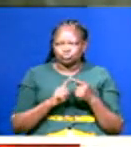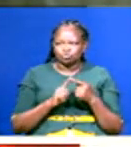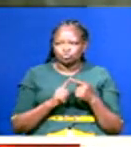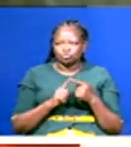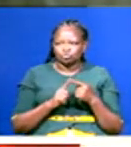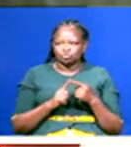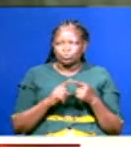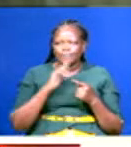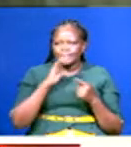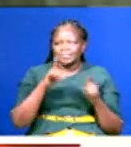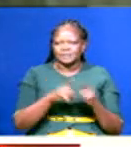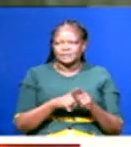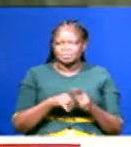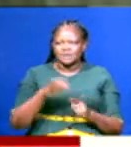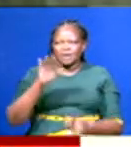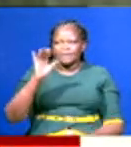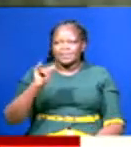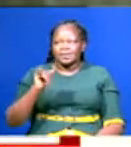kama yego.